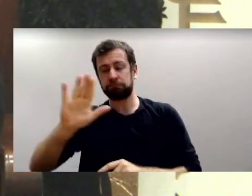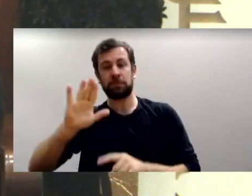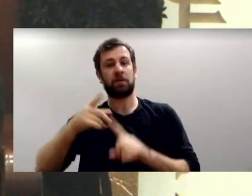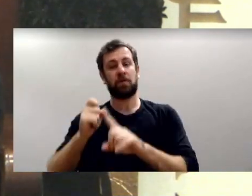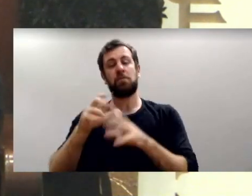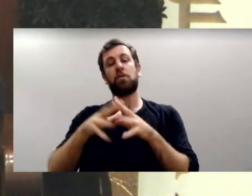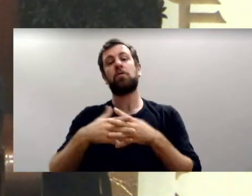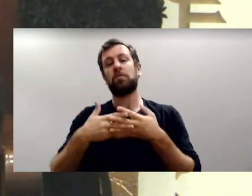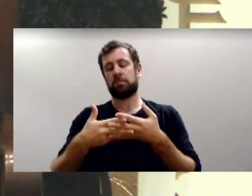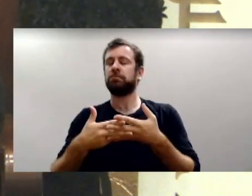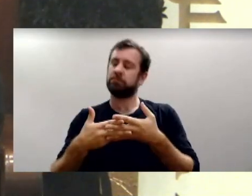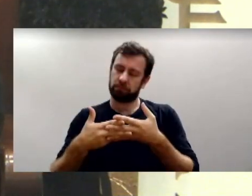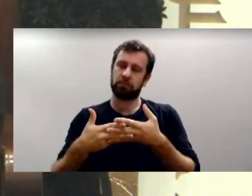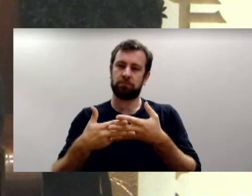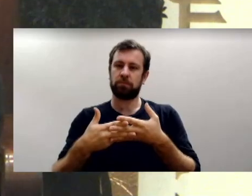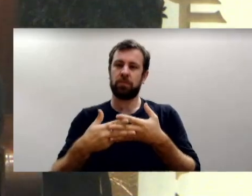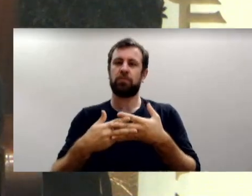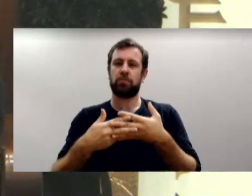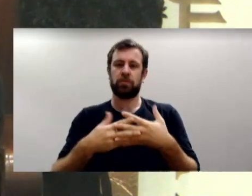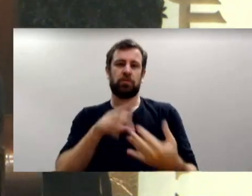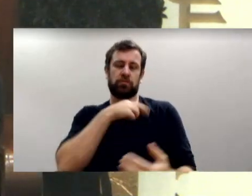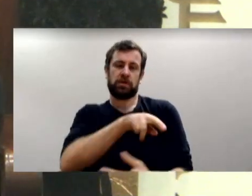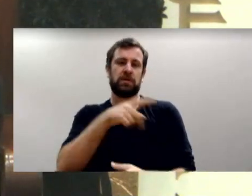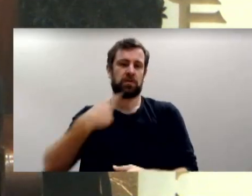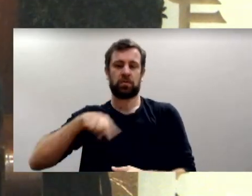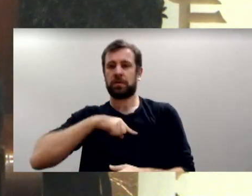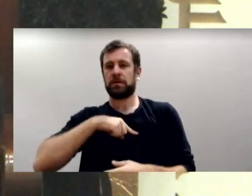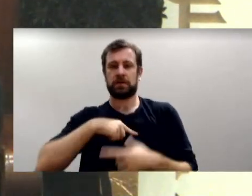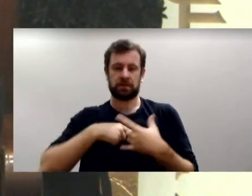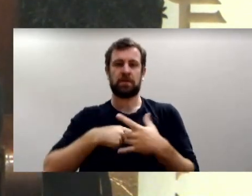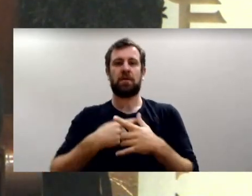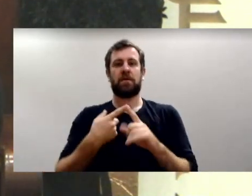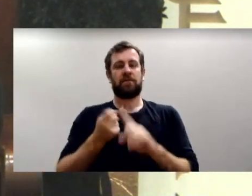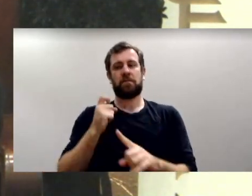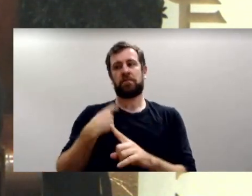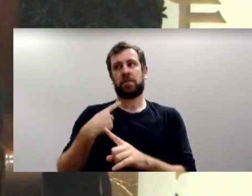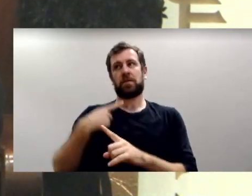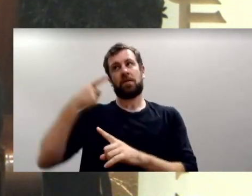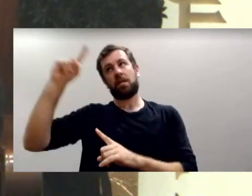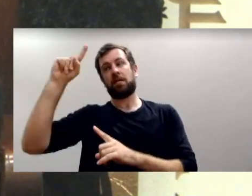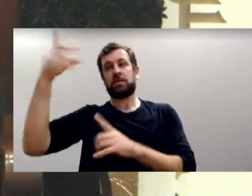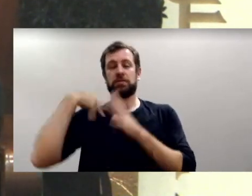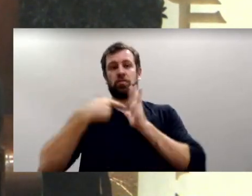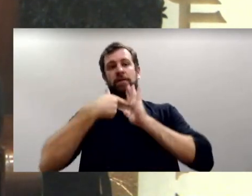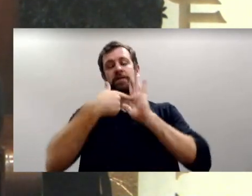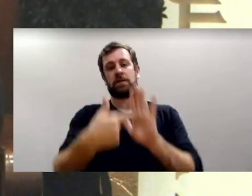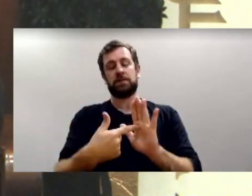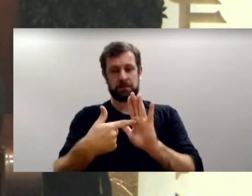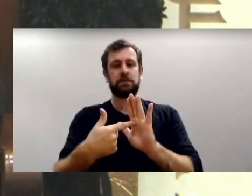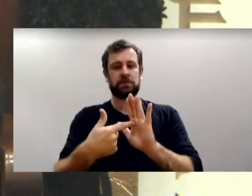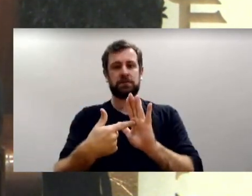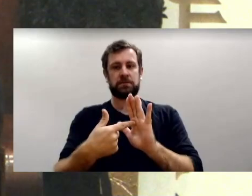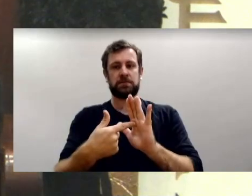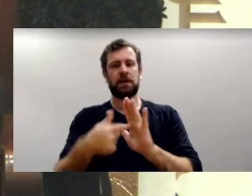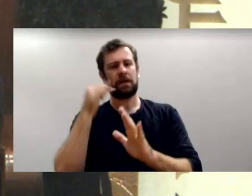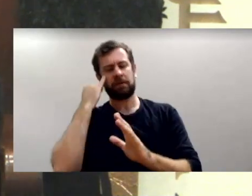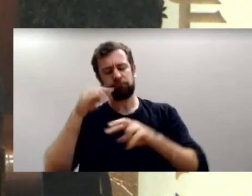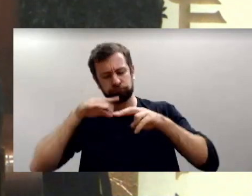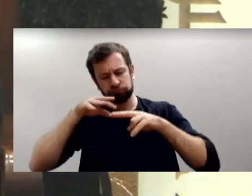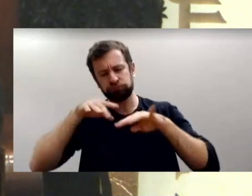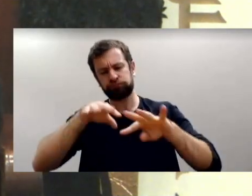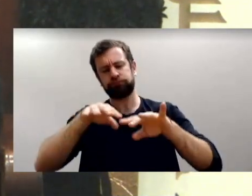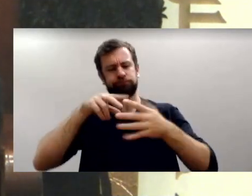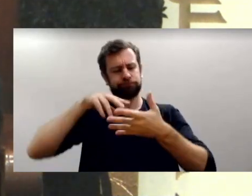talking about the religions which were based on a revelation from Allah subhanahu wa ta'ala. You will see there are many